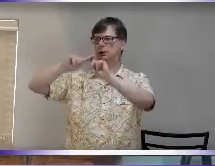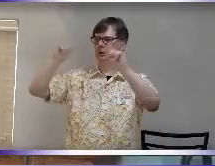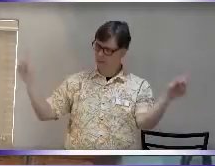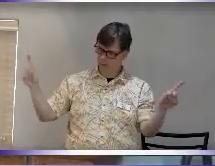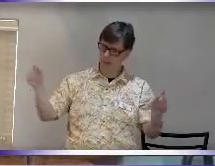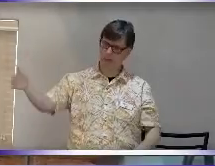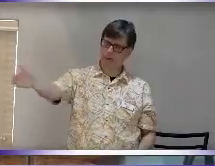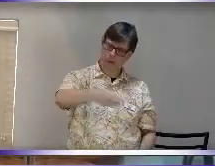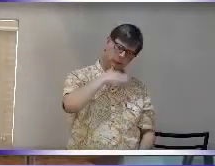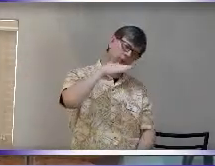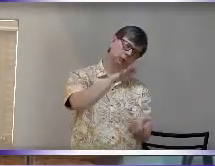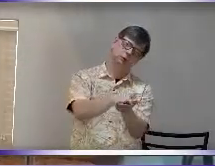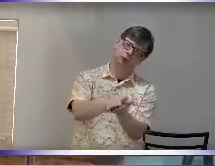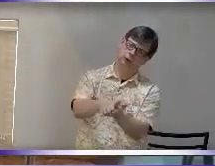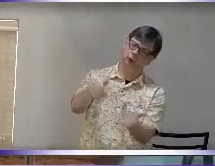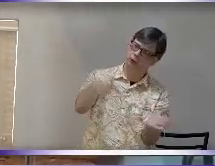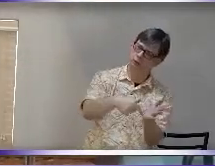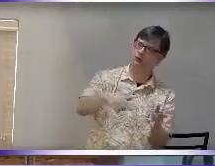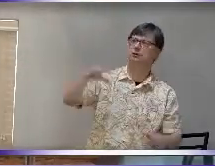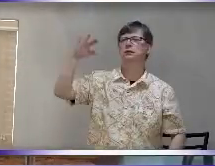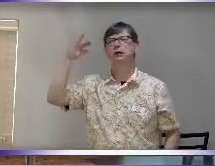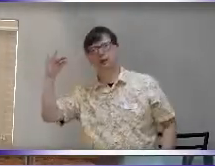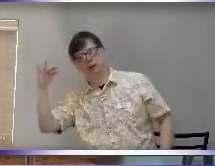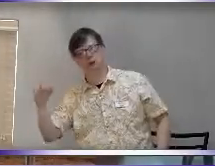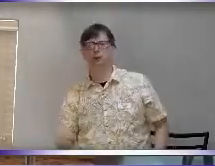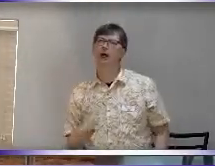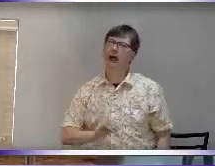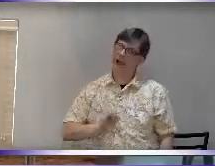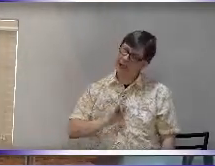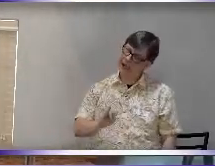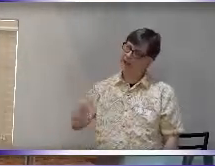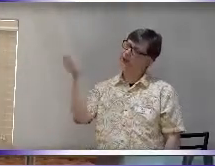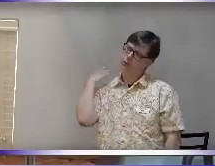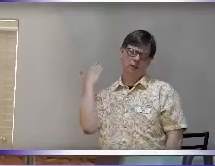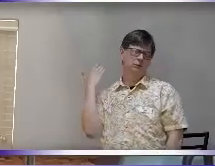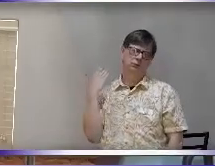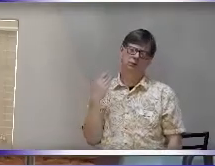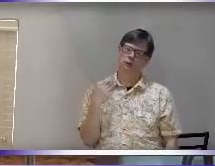And we've been taught this since we were little. At least I was. I don't know about you.